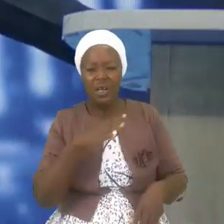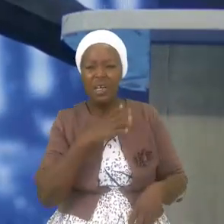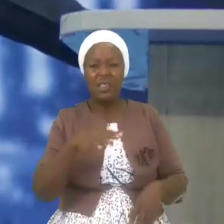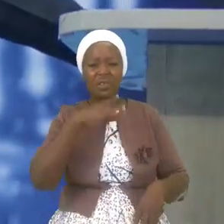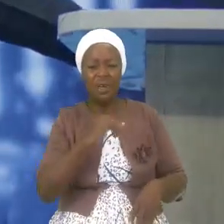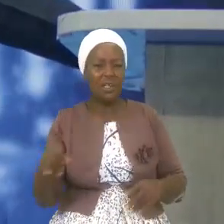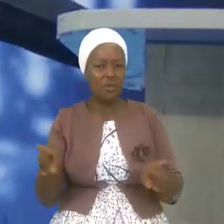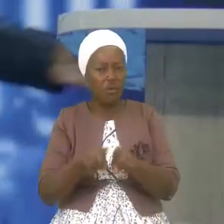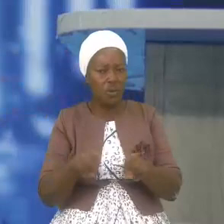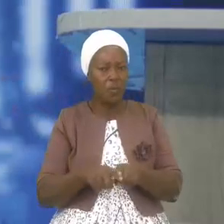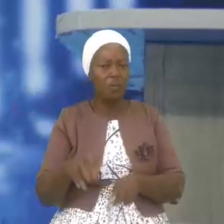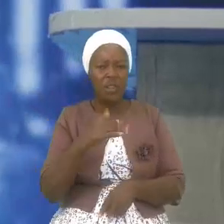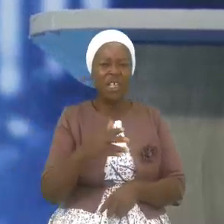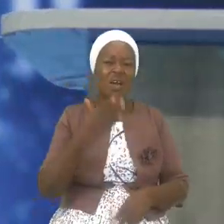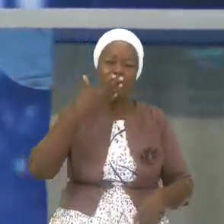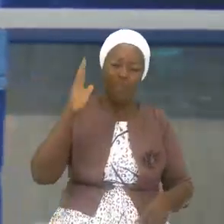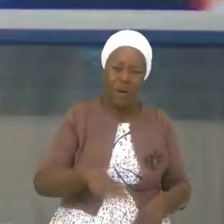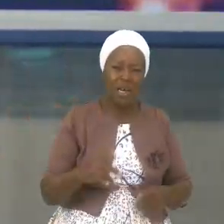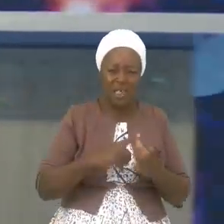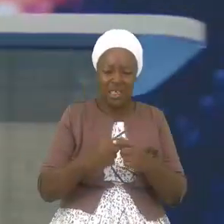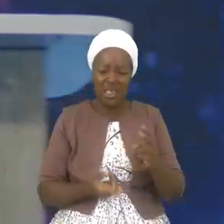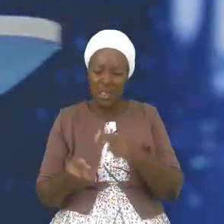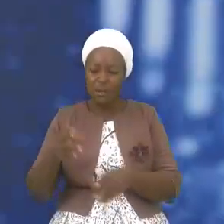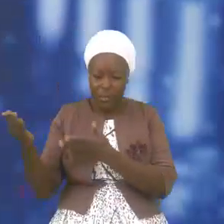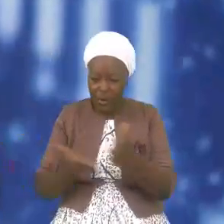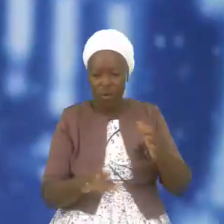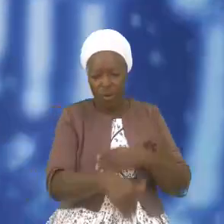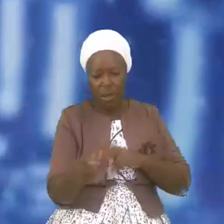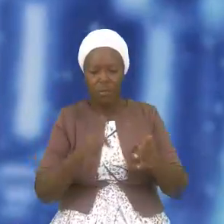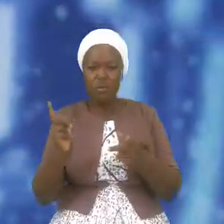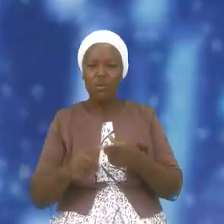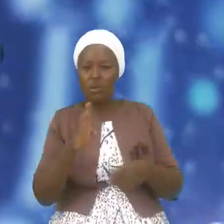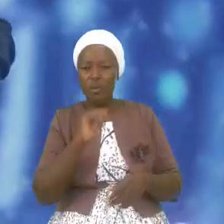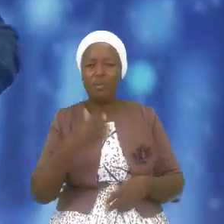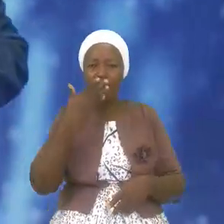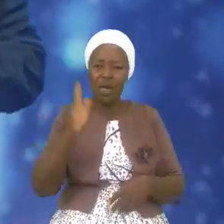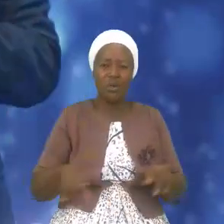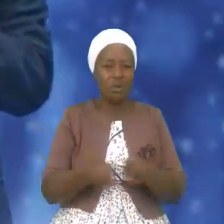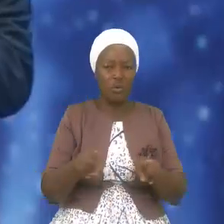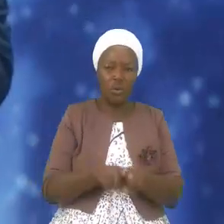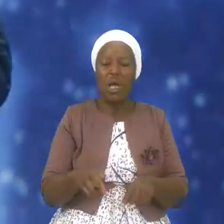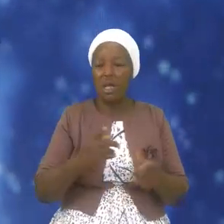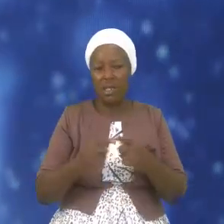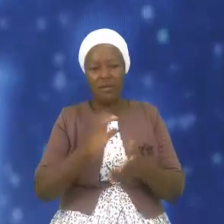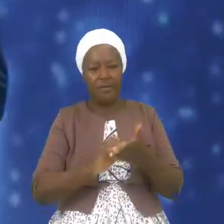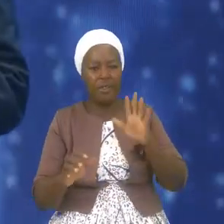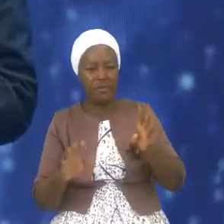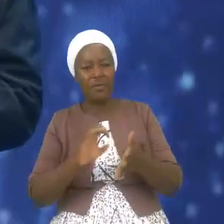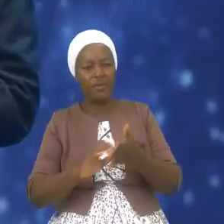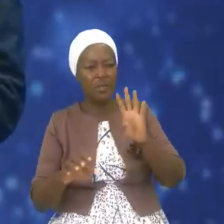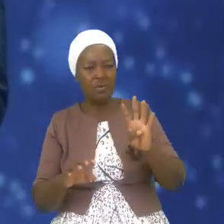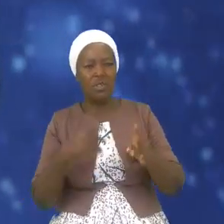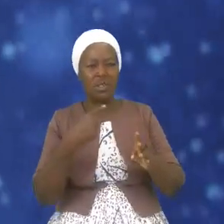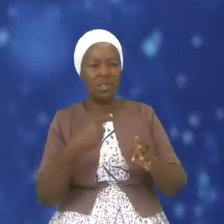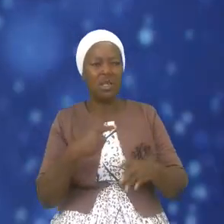people to be profane. Look at verse 4. In verse 4 it says, the best of them is